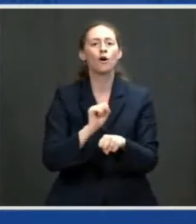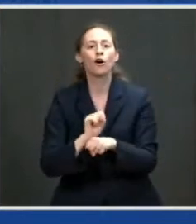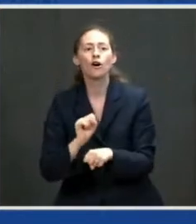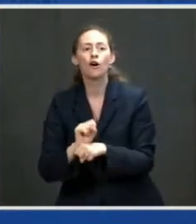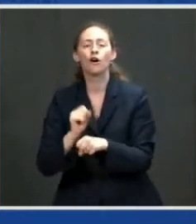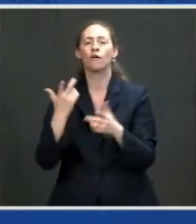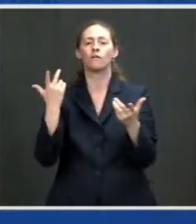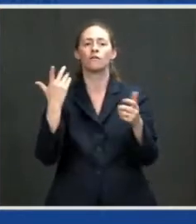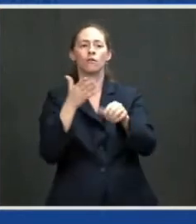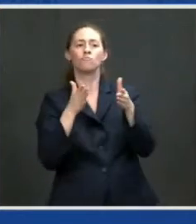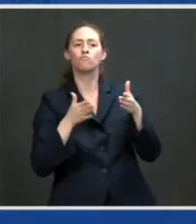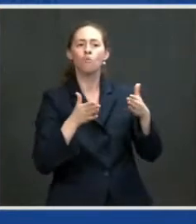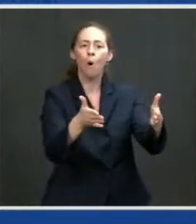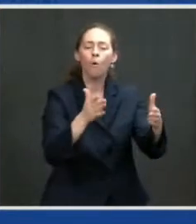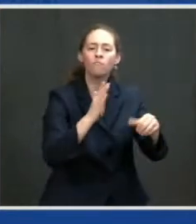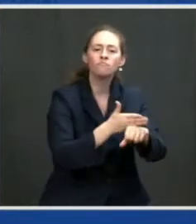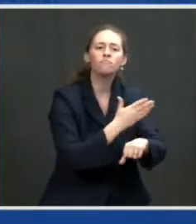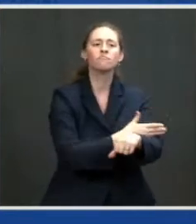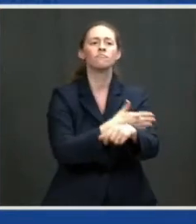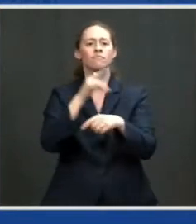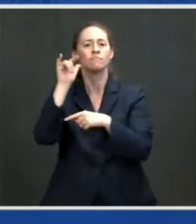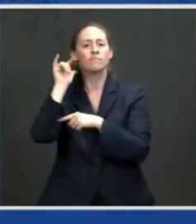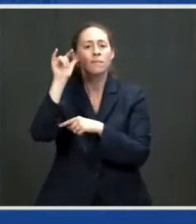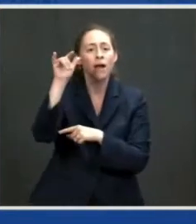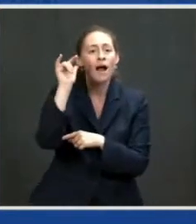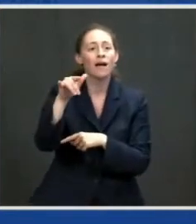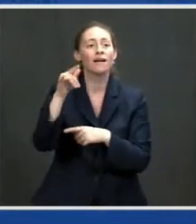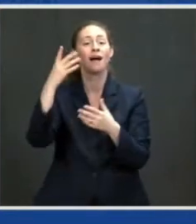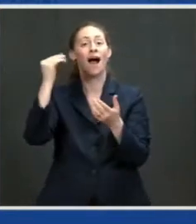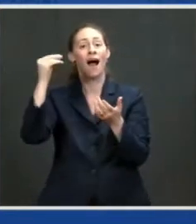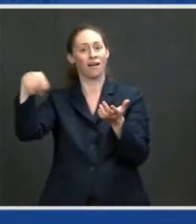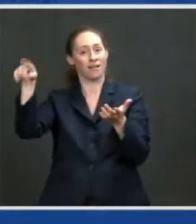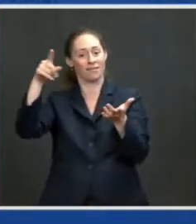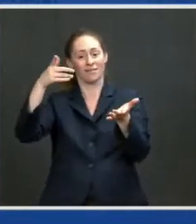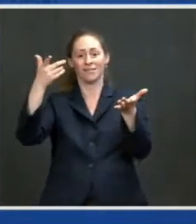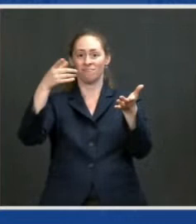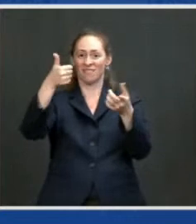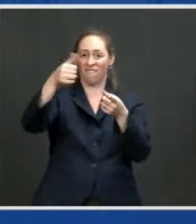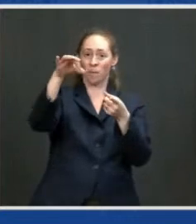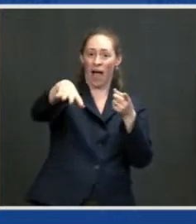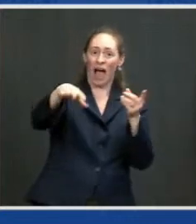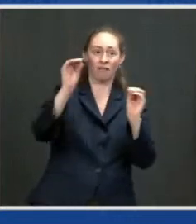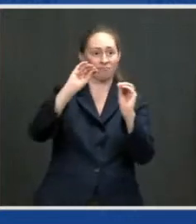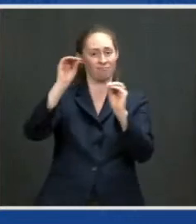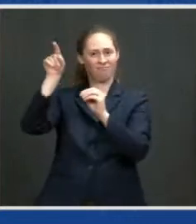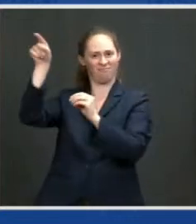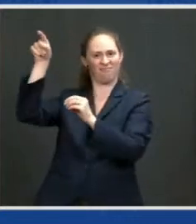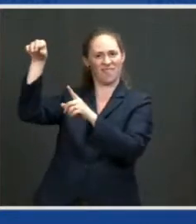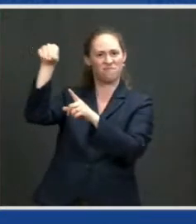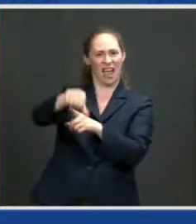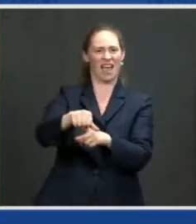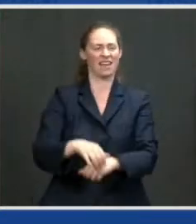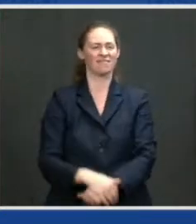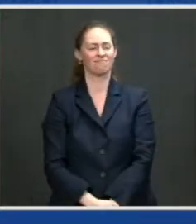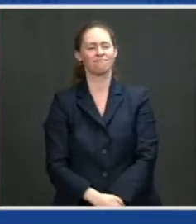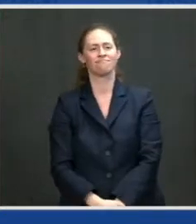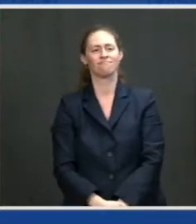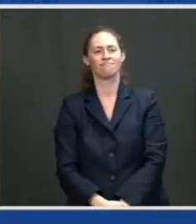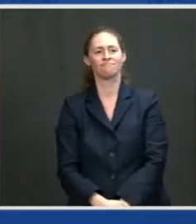our ports, our airports, and pay for it. Pay for it.